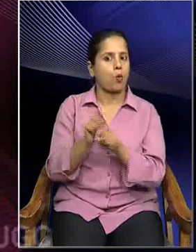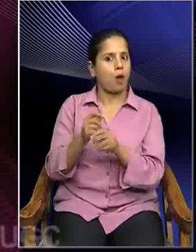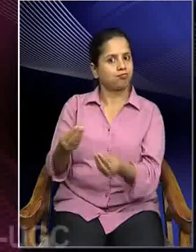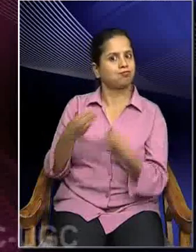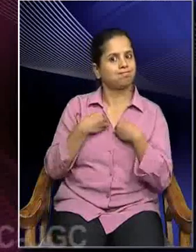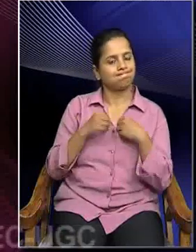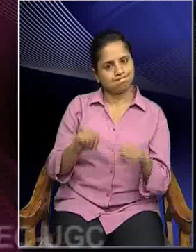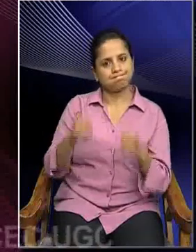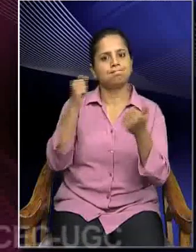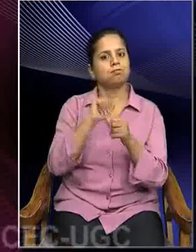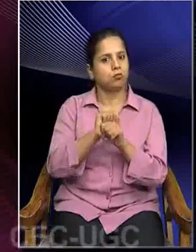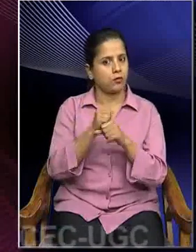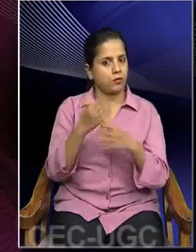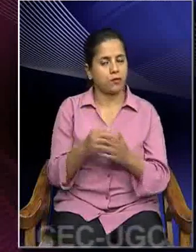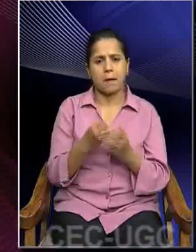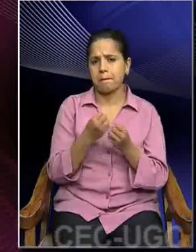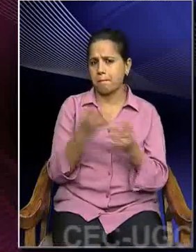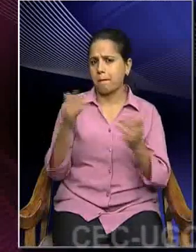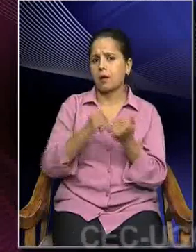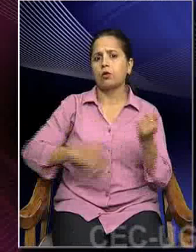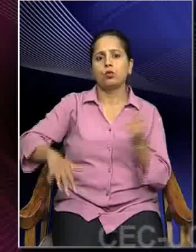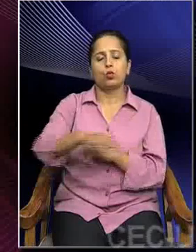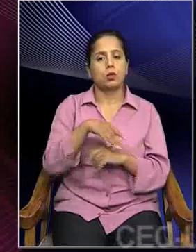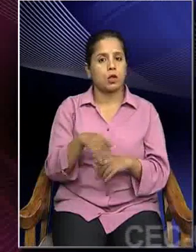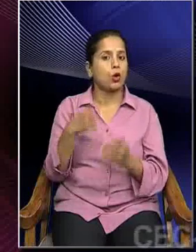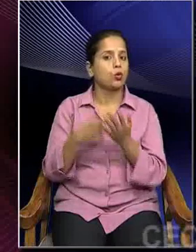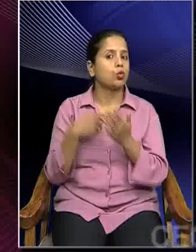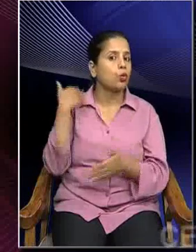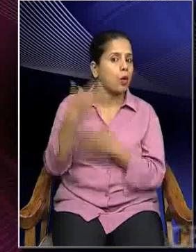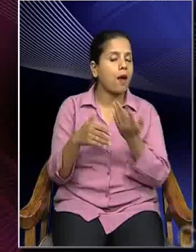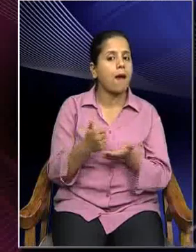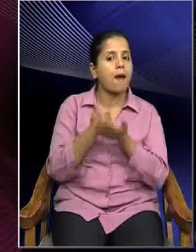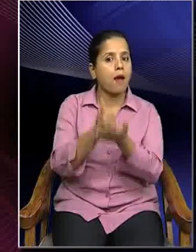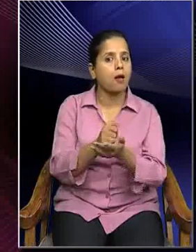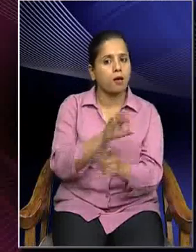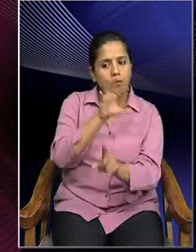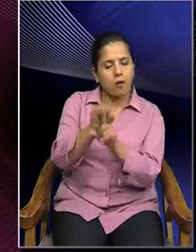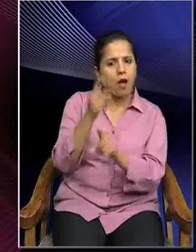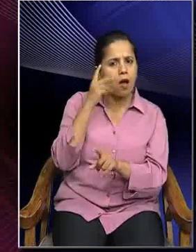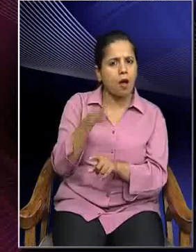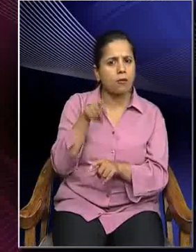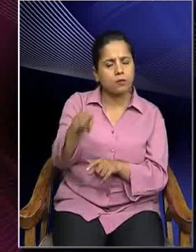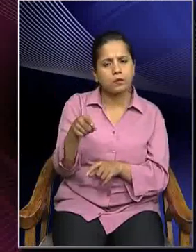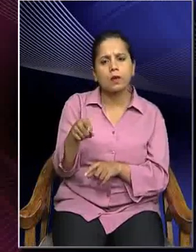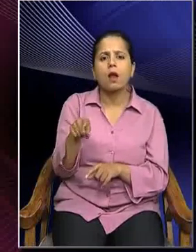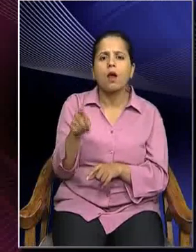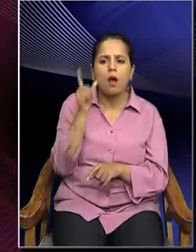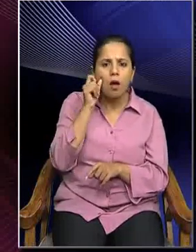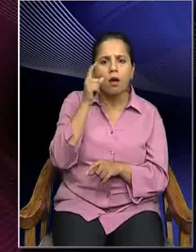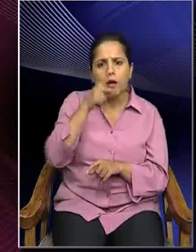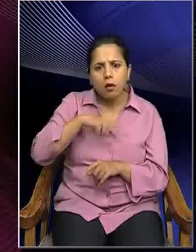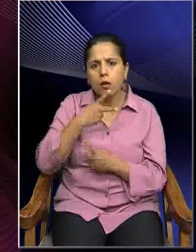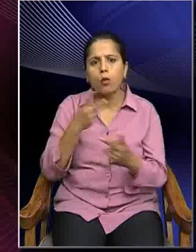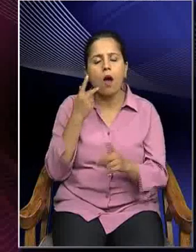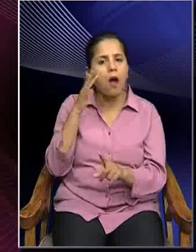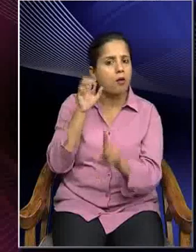them. Many society, rituals help signify one's gender identity. So we